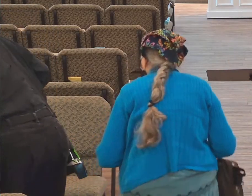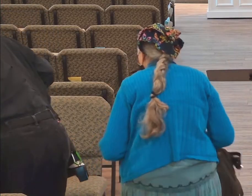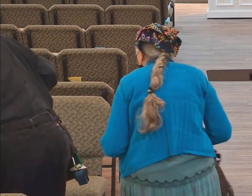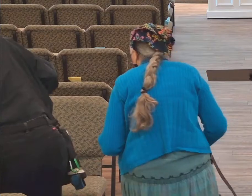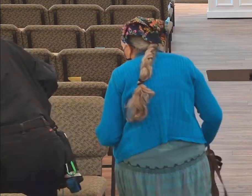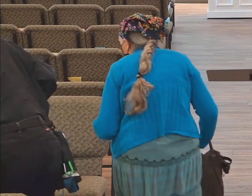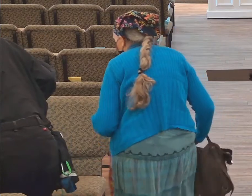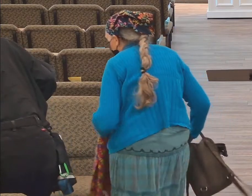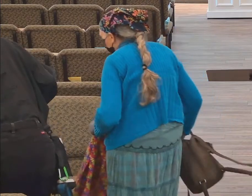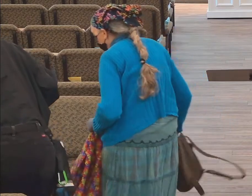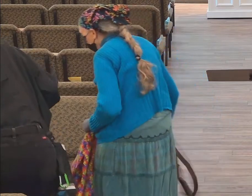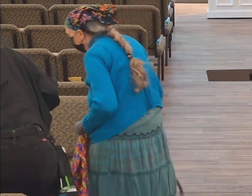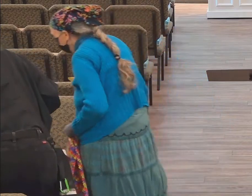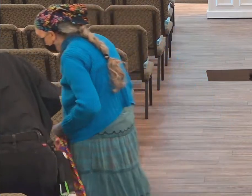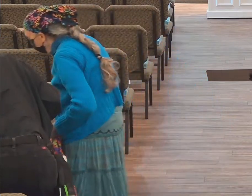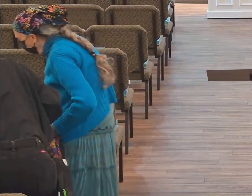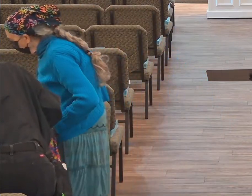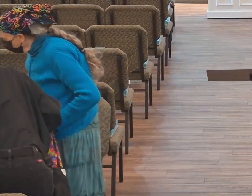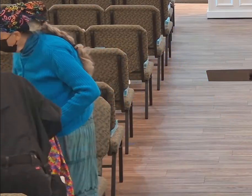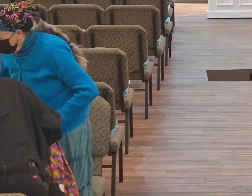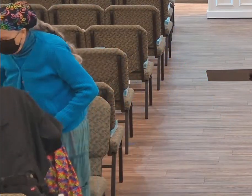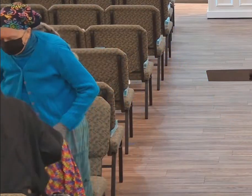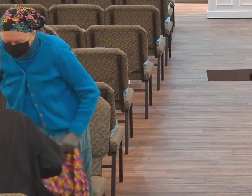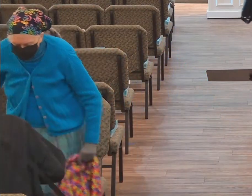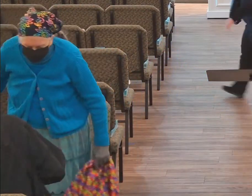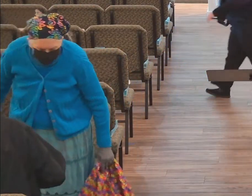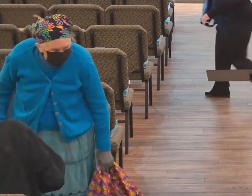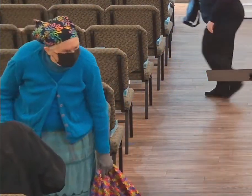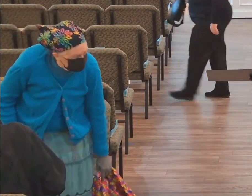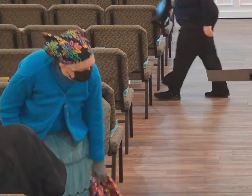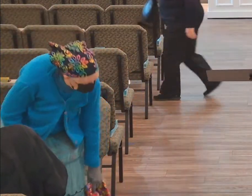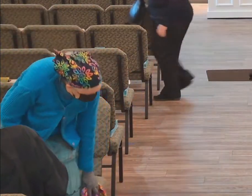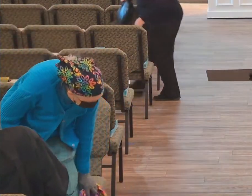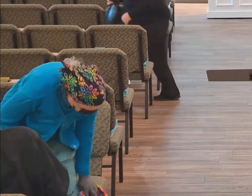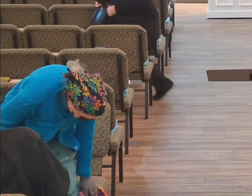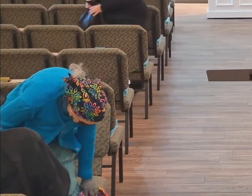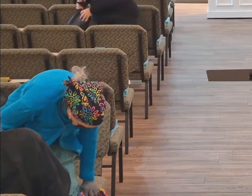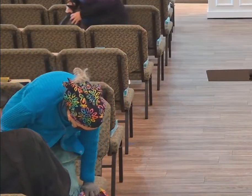Make them squawk or something. Huh?